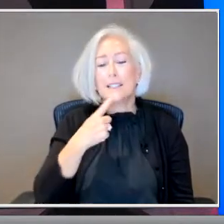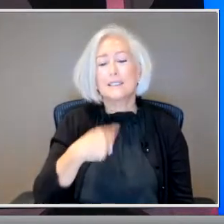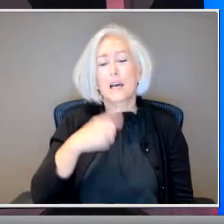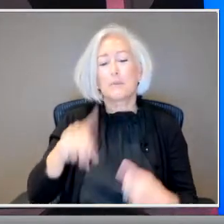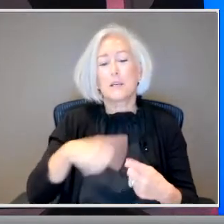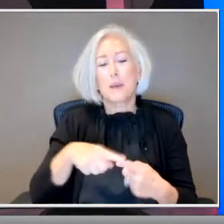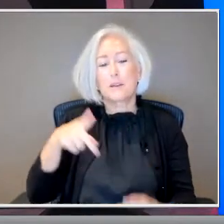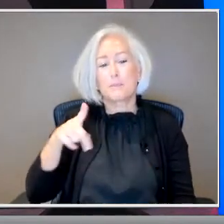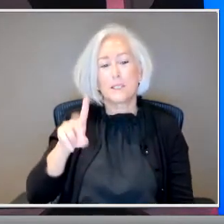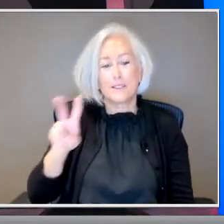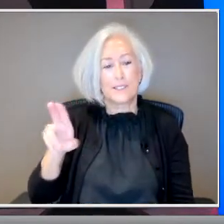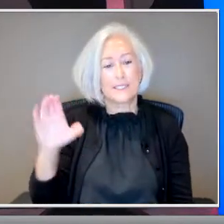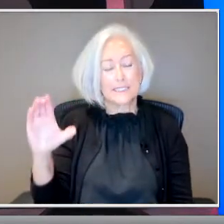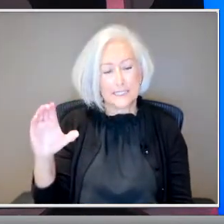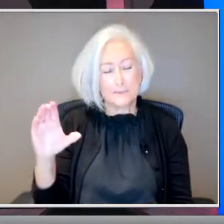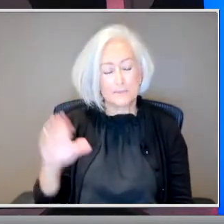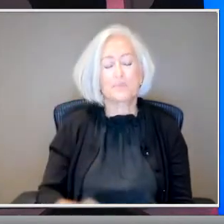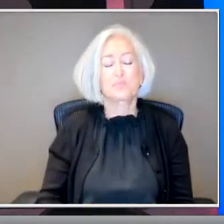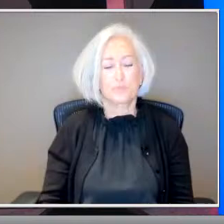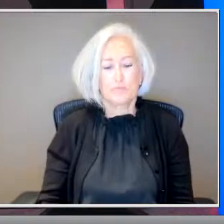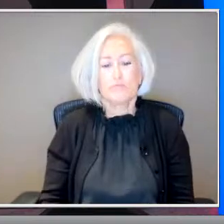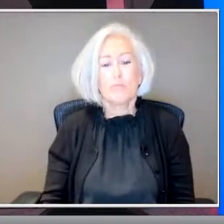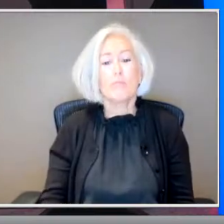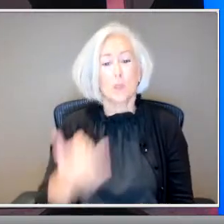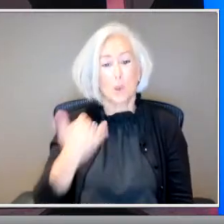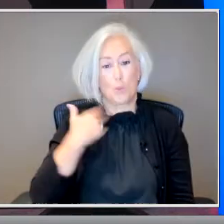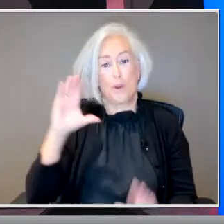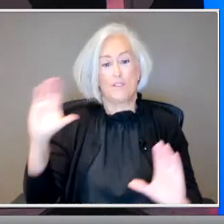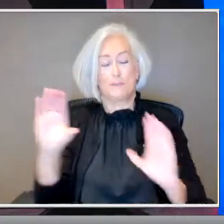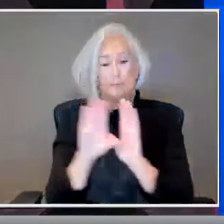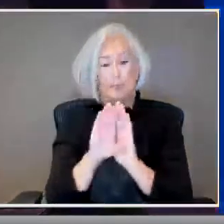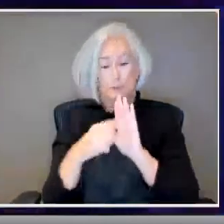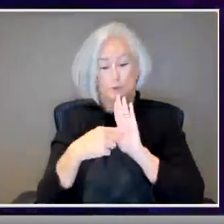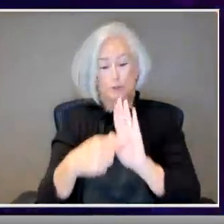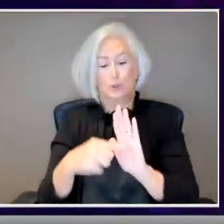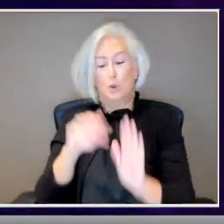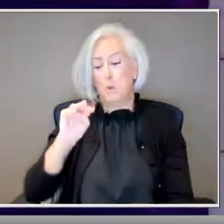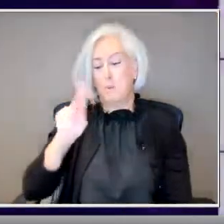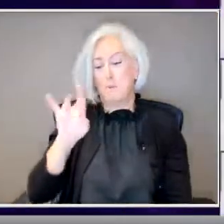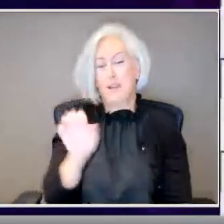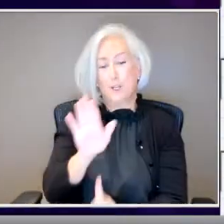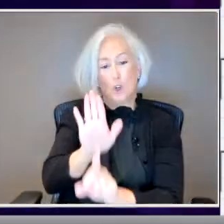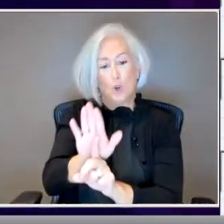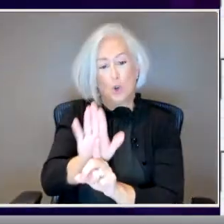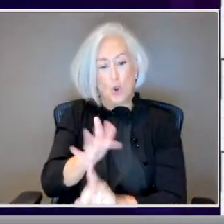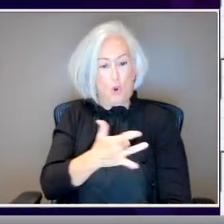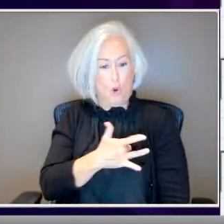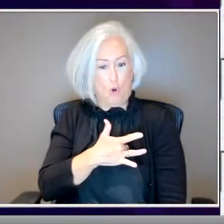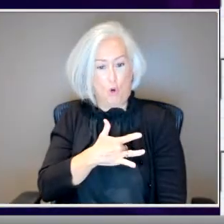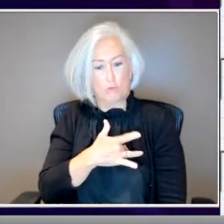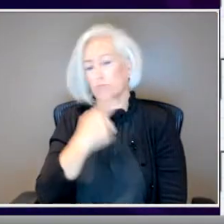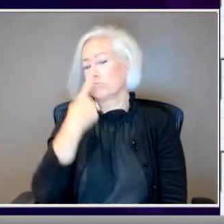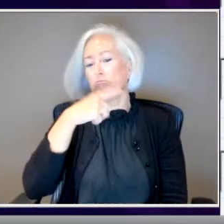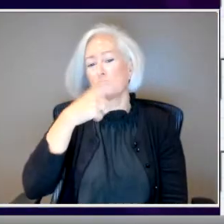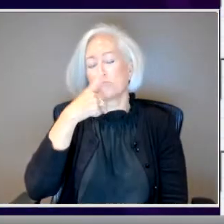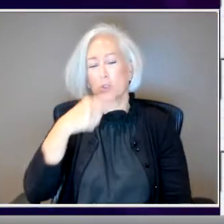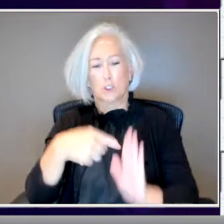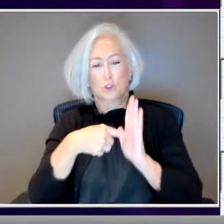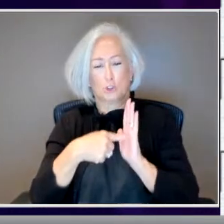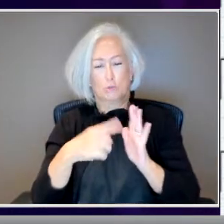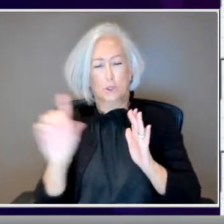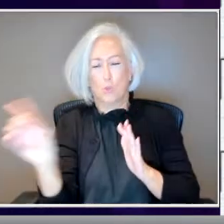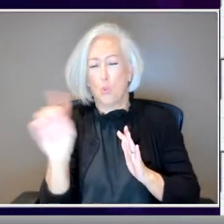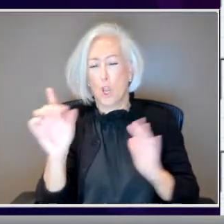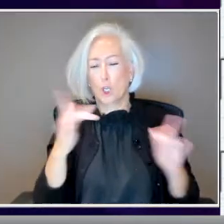or PVCs. We have an image that shows Mike's heart. What were the areas of concern? And